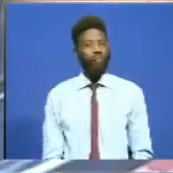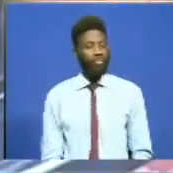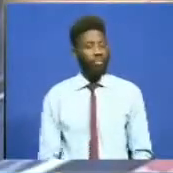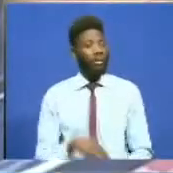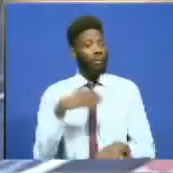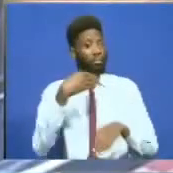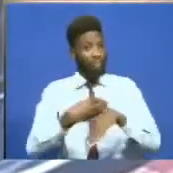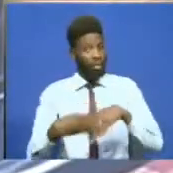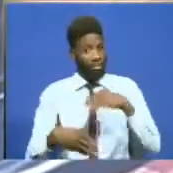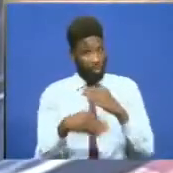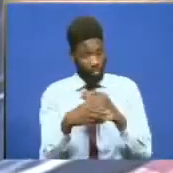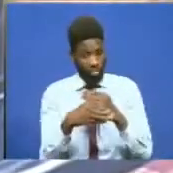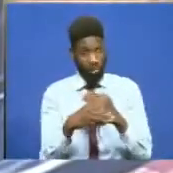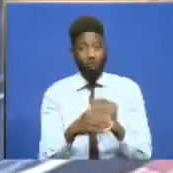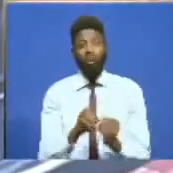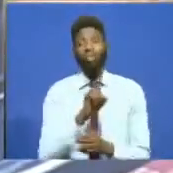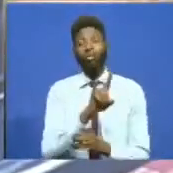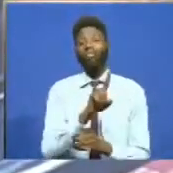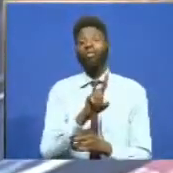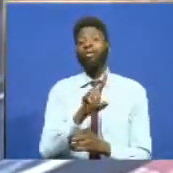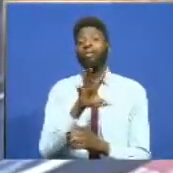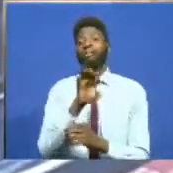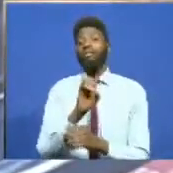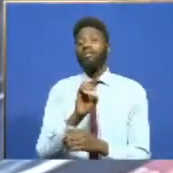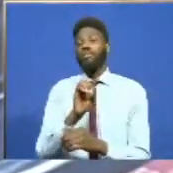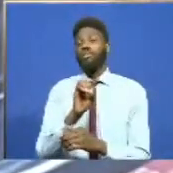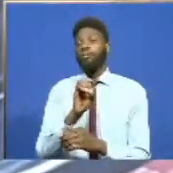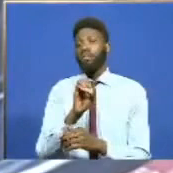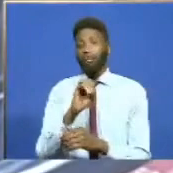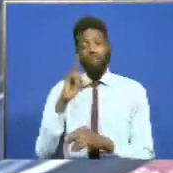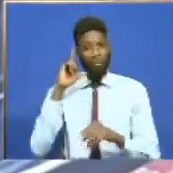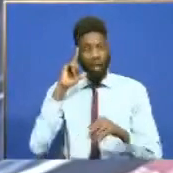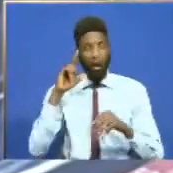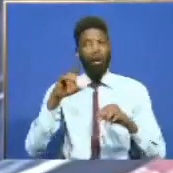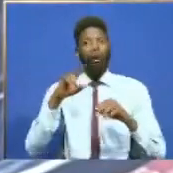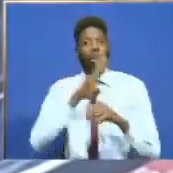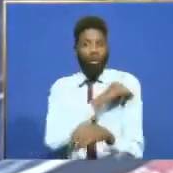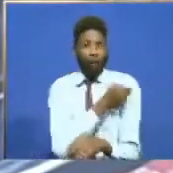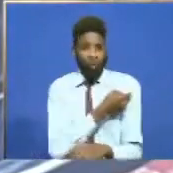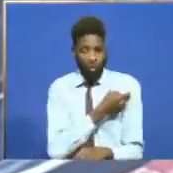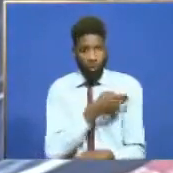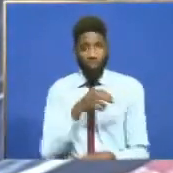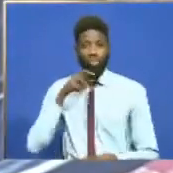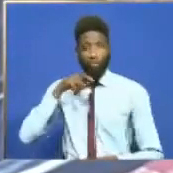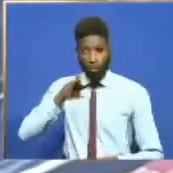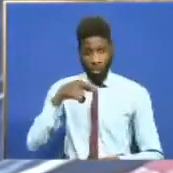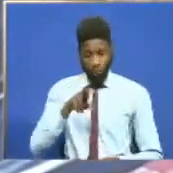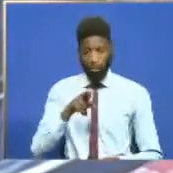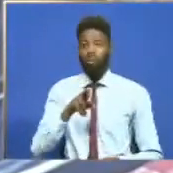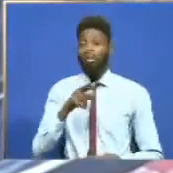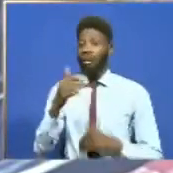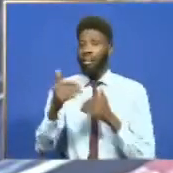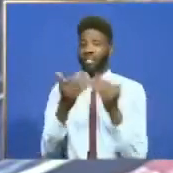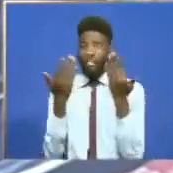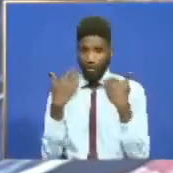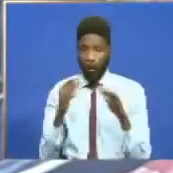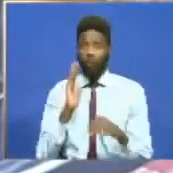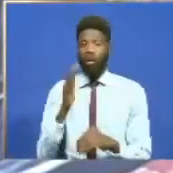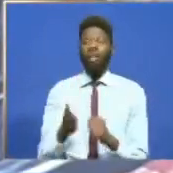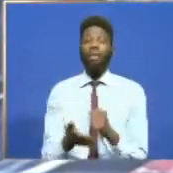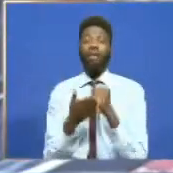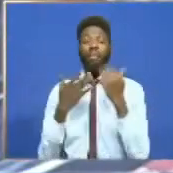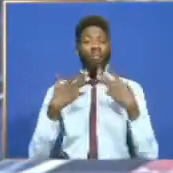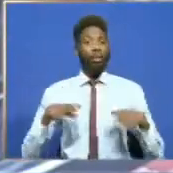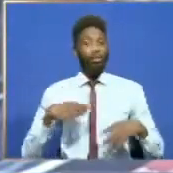Construction of a new 150-bed capacity hospital in Ruiru Kiambu County is almost complete. The hospital will cater for COVID-19 cases